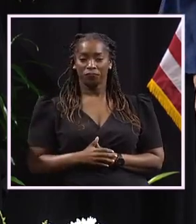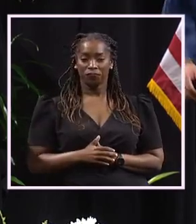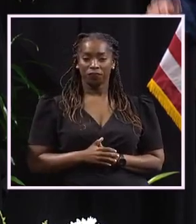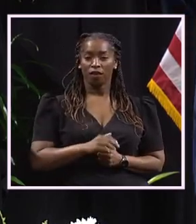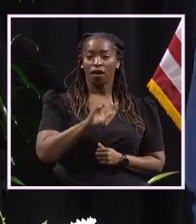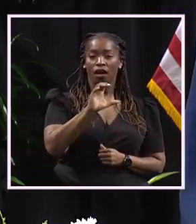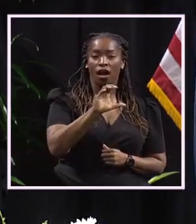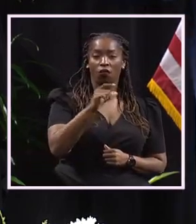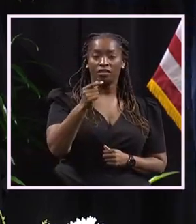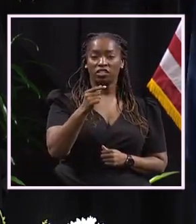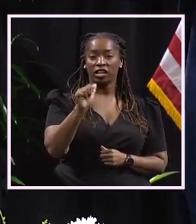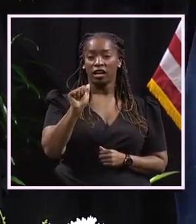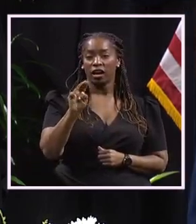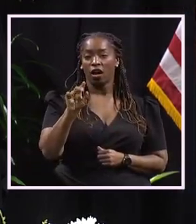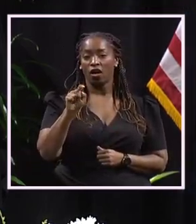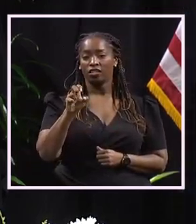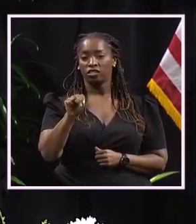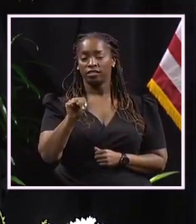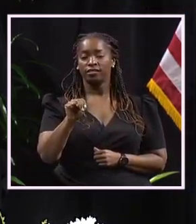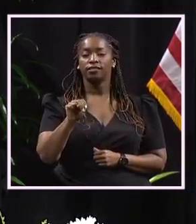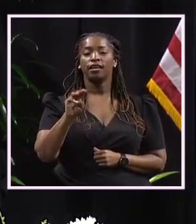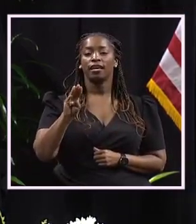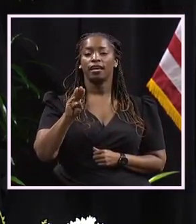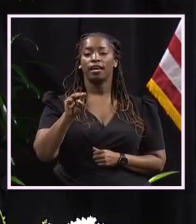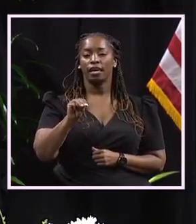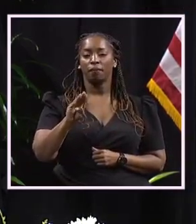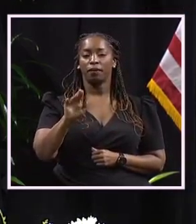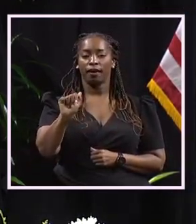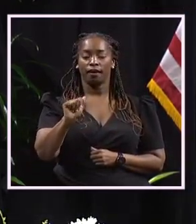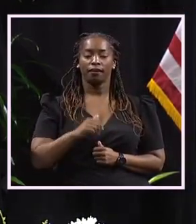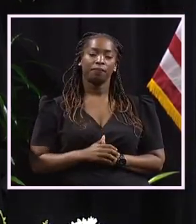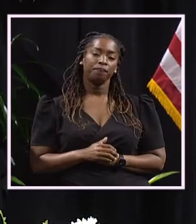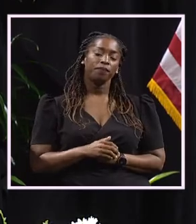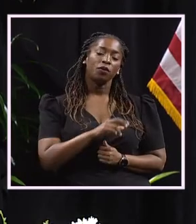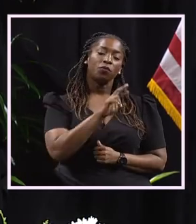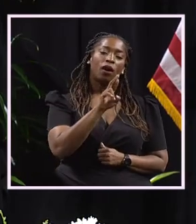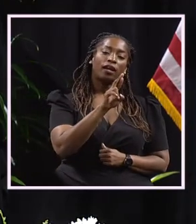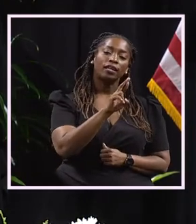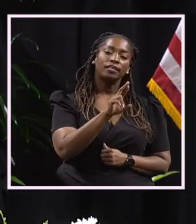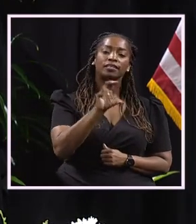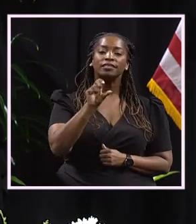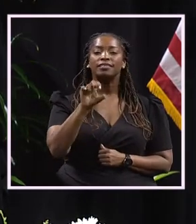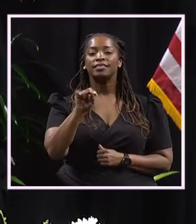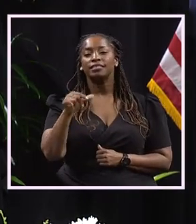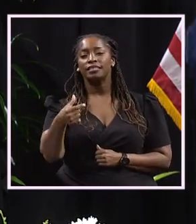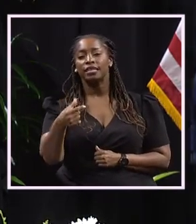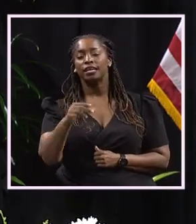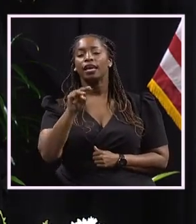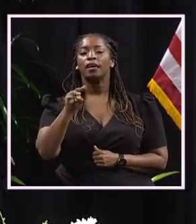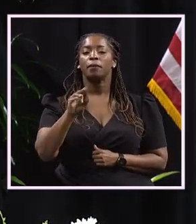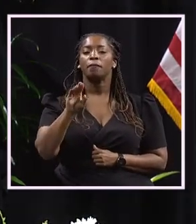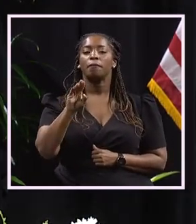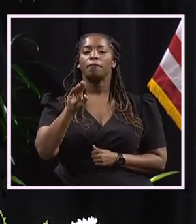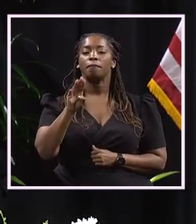Conrad G. Austin, MBA. Rajesh Singh, MBA.